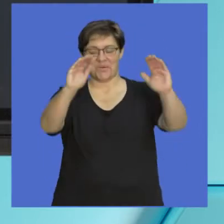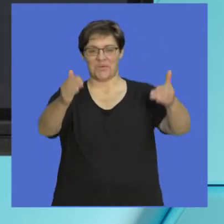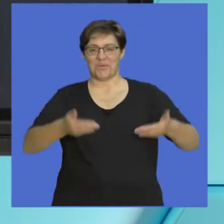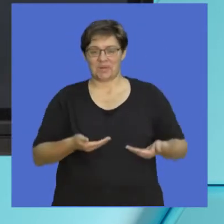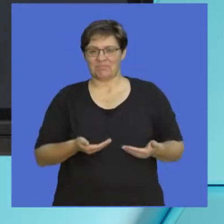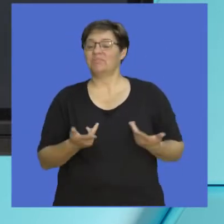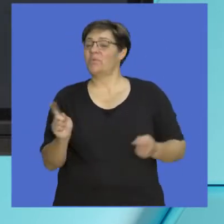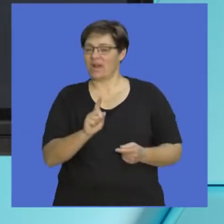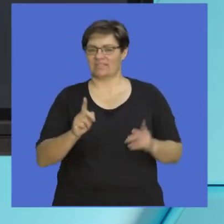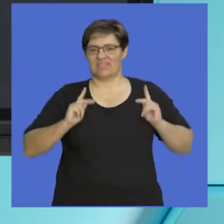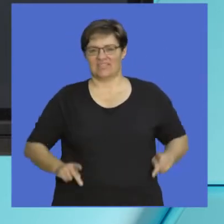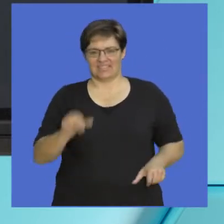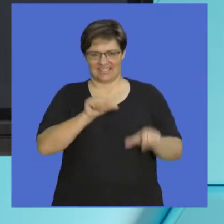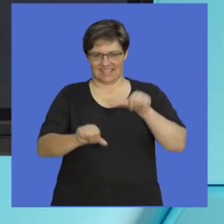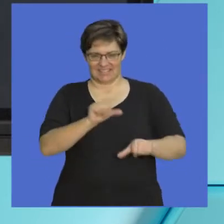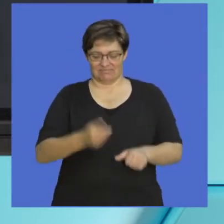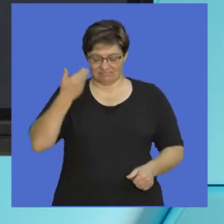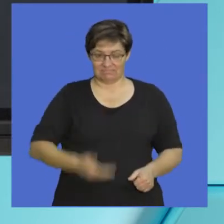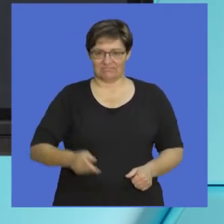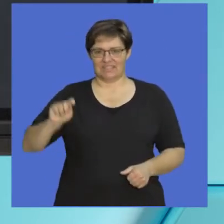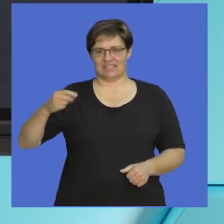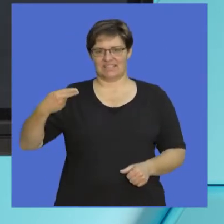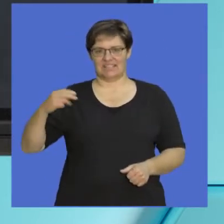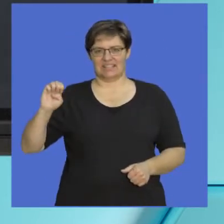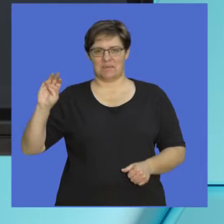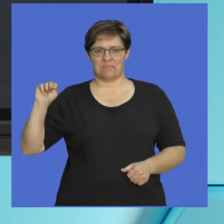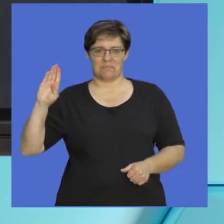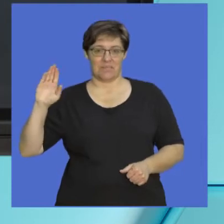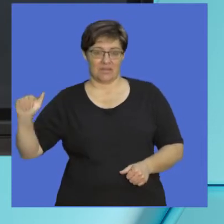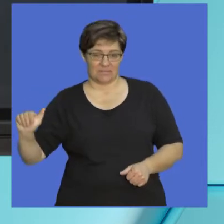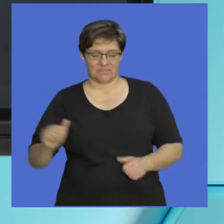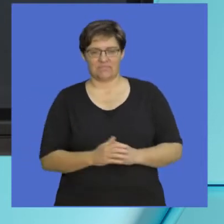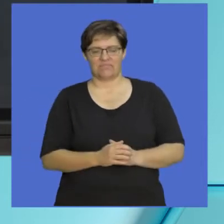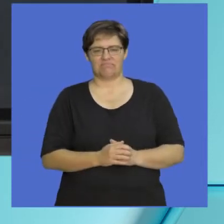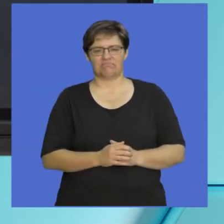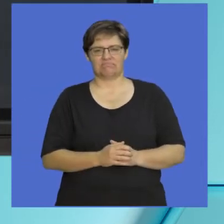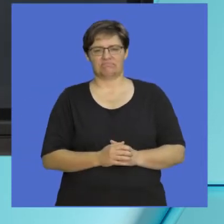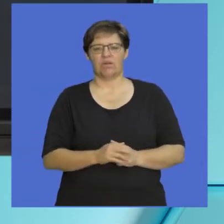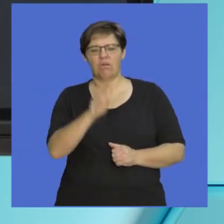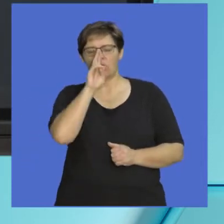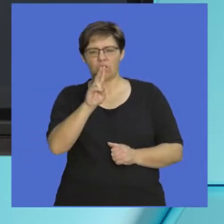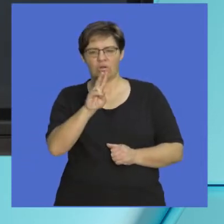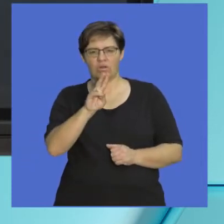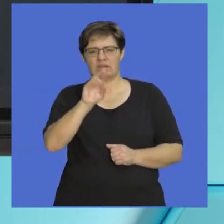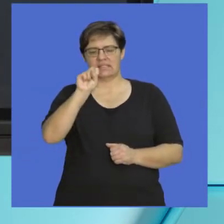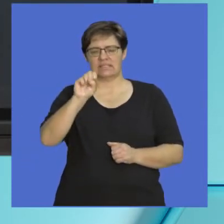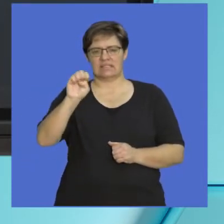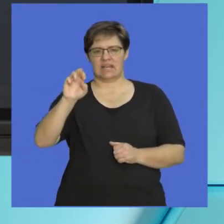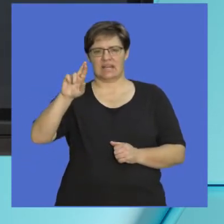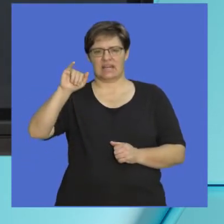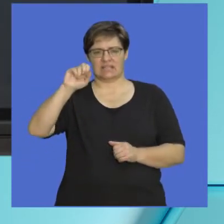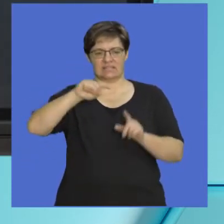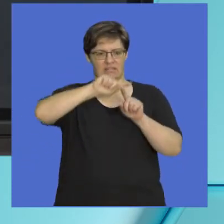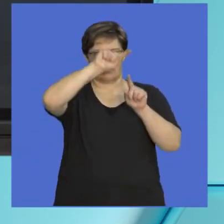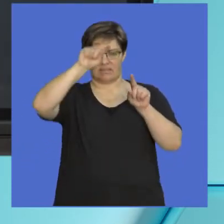session for physical sciences. My name is Temba Ngube. Today we will take a look into, the series resistors. So we shall